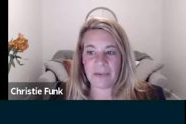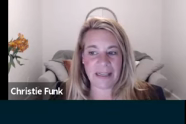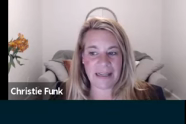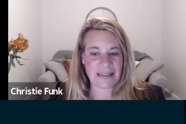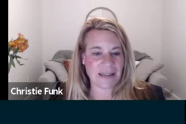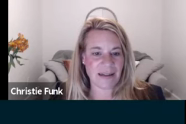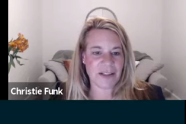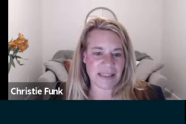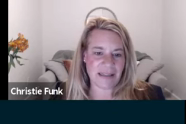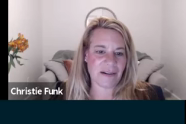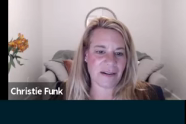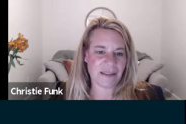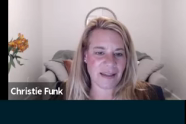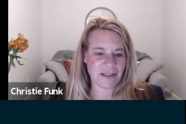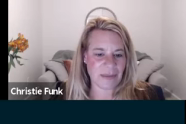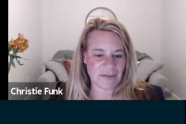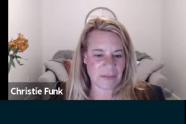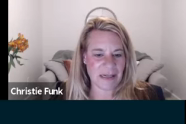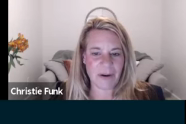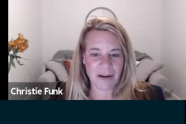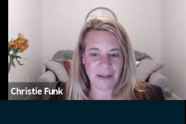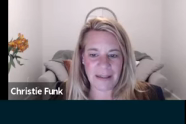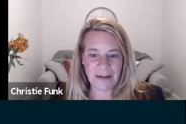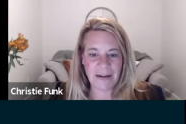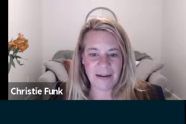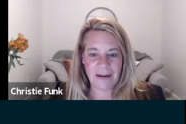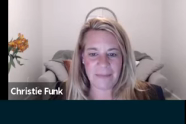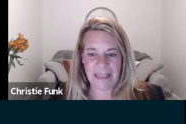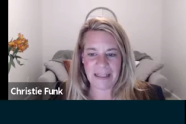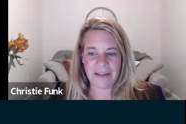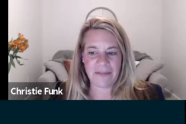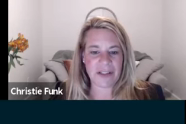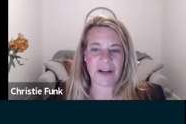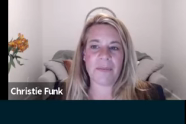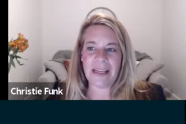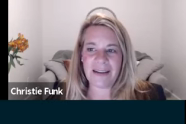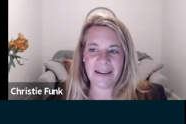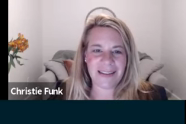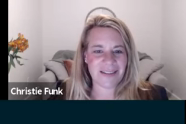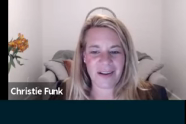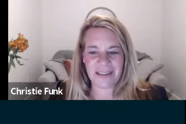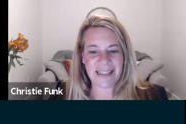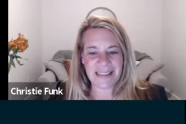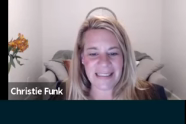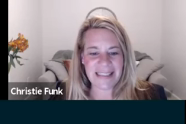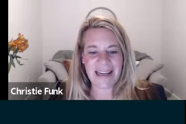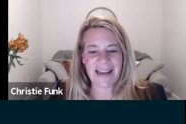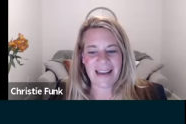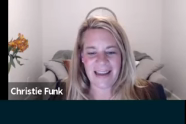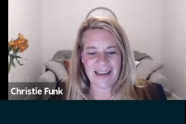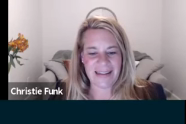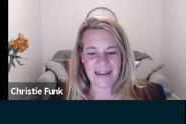story of bringing NASA technology down to Earth. Thanks so much for being a part of it. Thank you to Denver Startup Week, to all